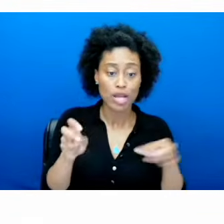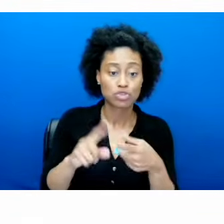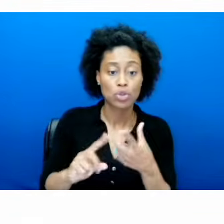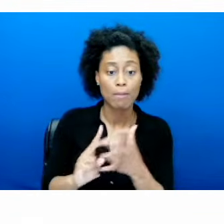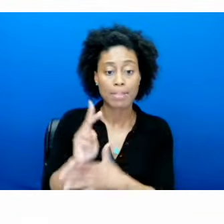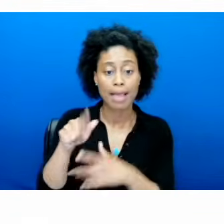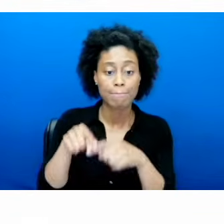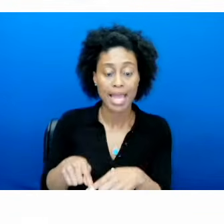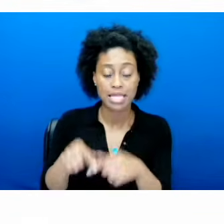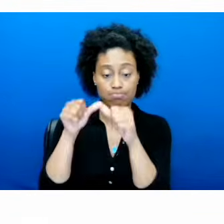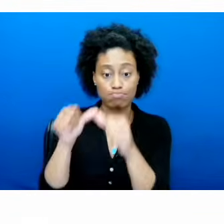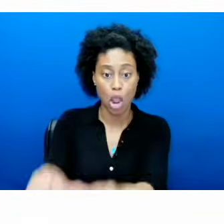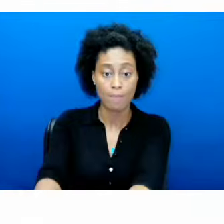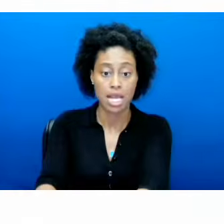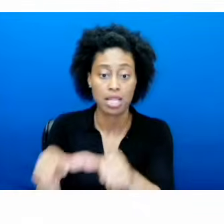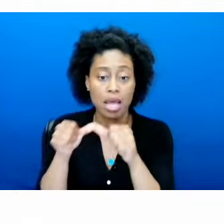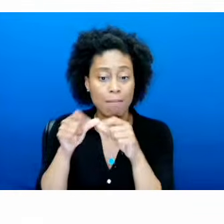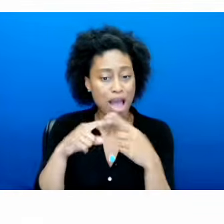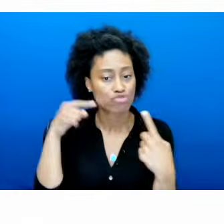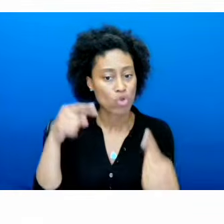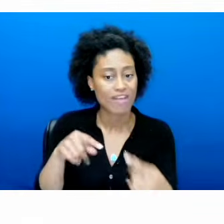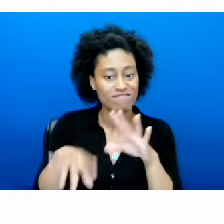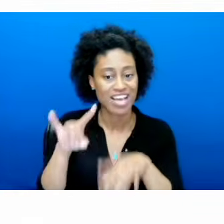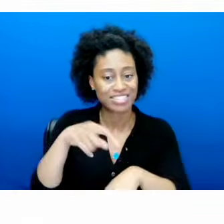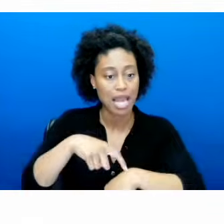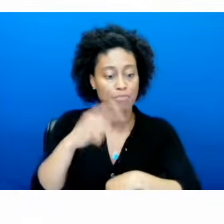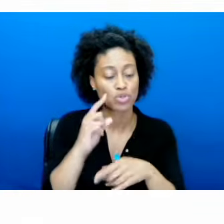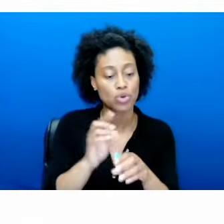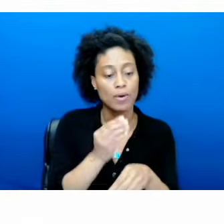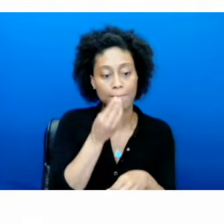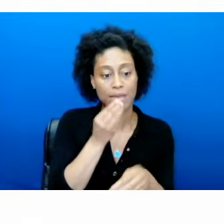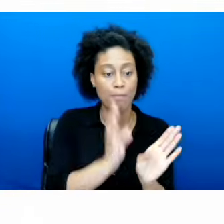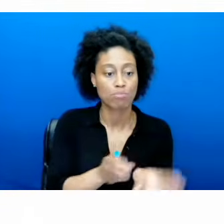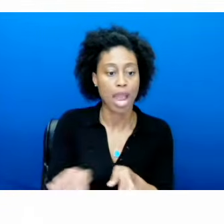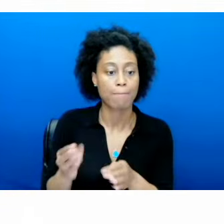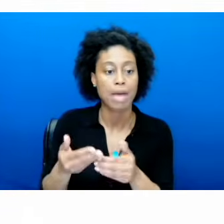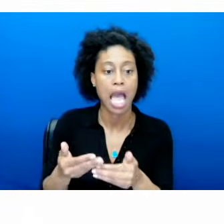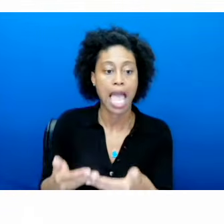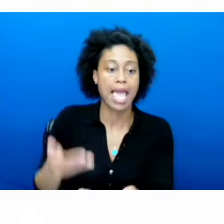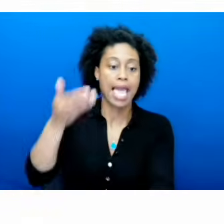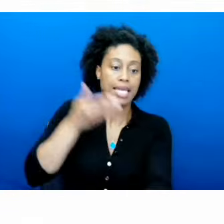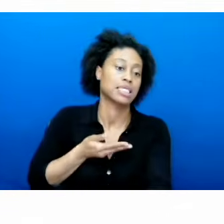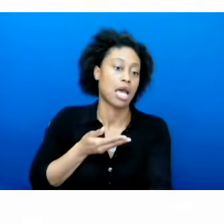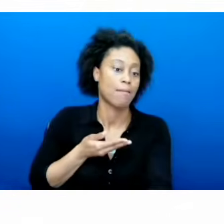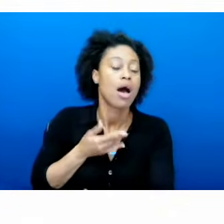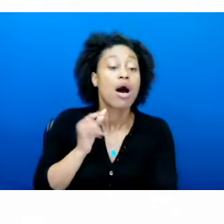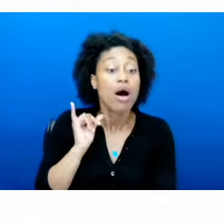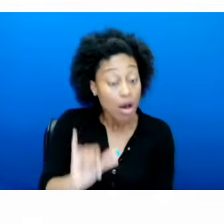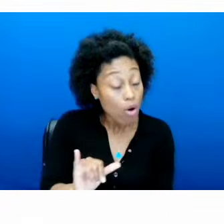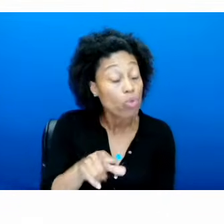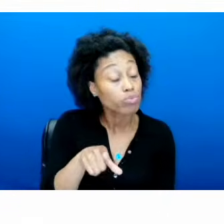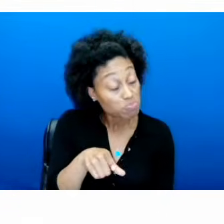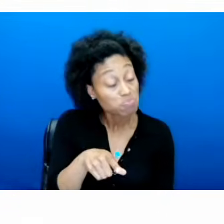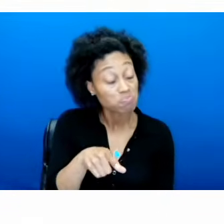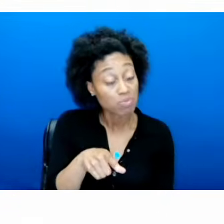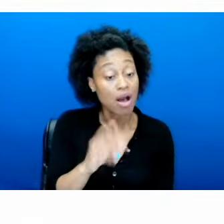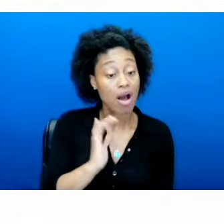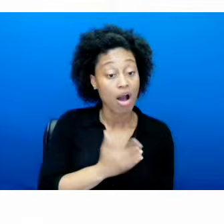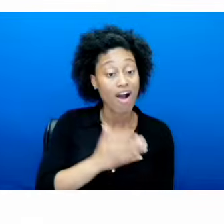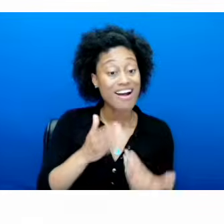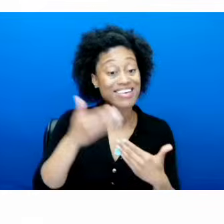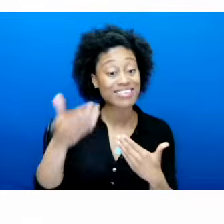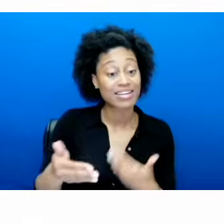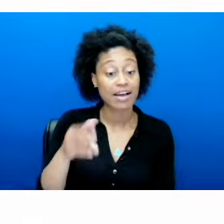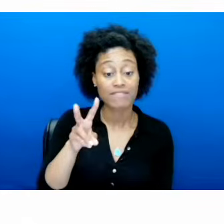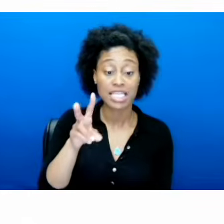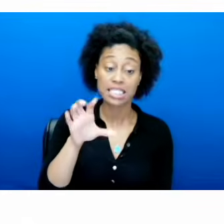plant-based permanently, but I struggle finding time to meal prep ahead of time. So our next VCR in